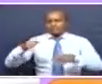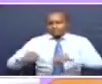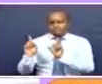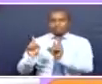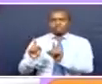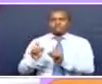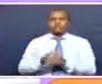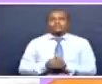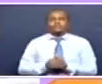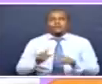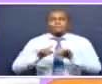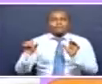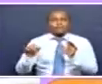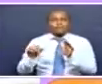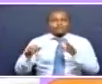was when we had